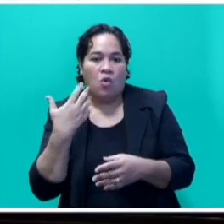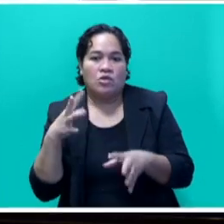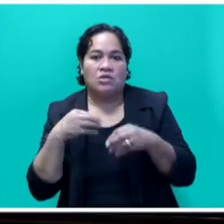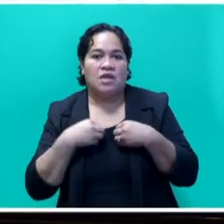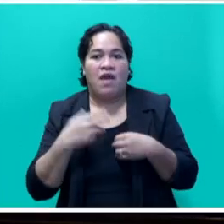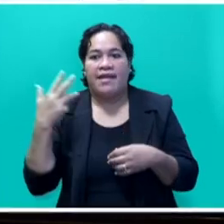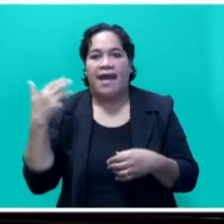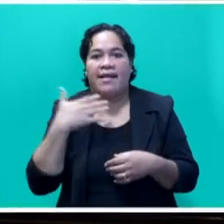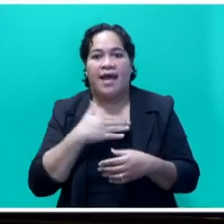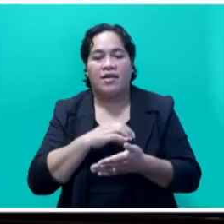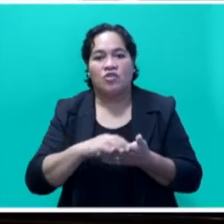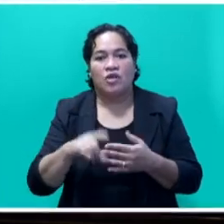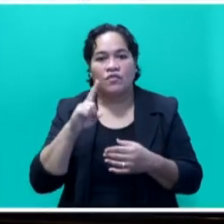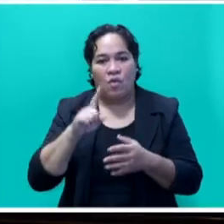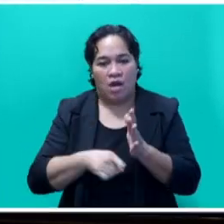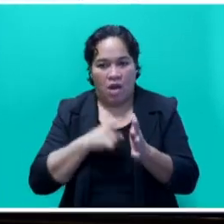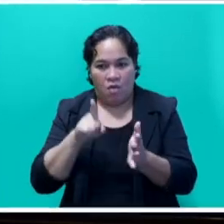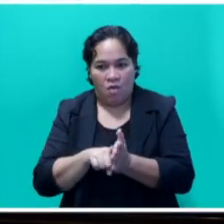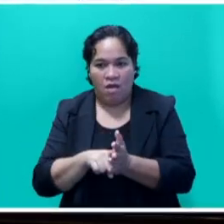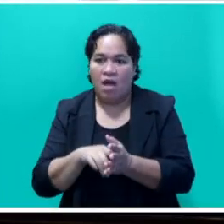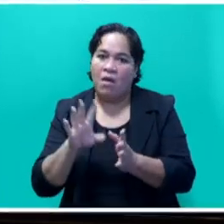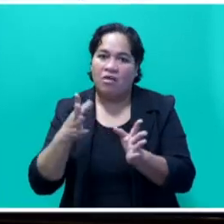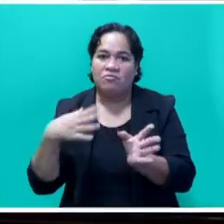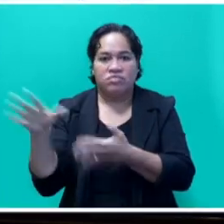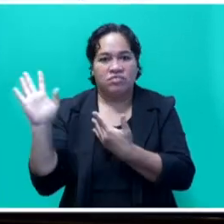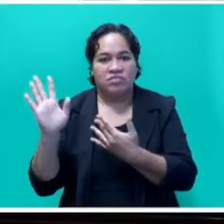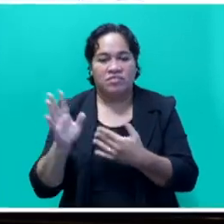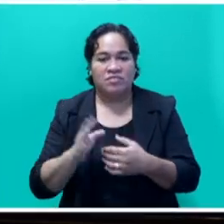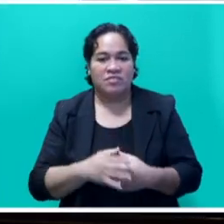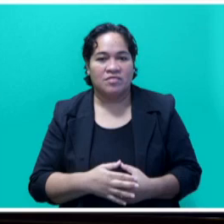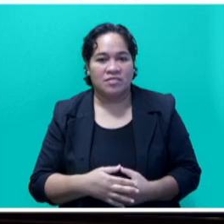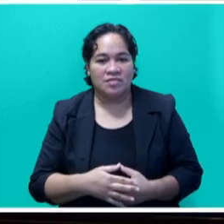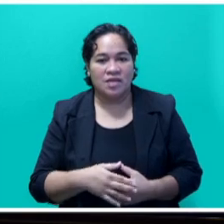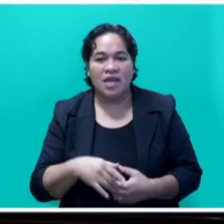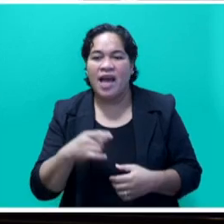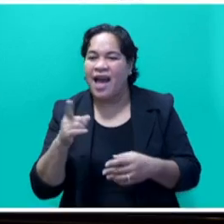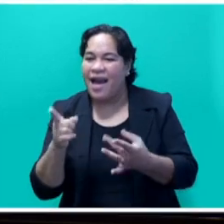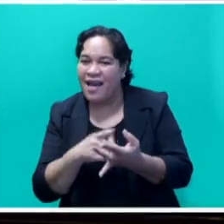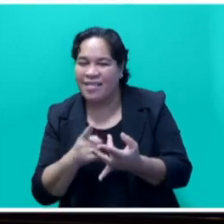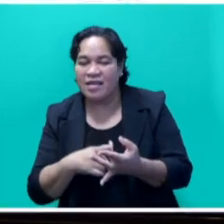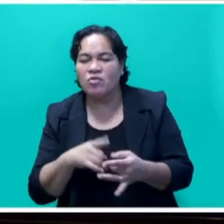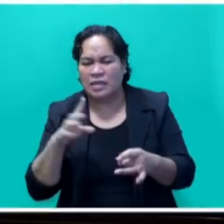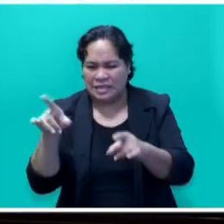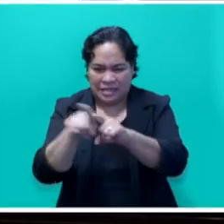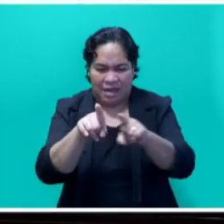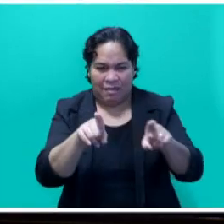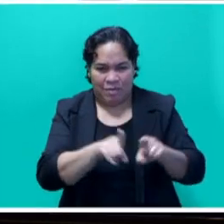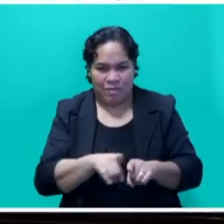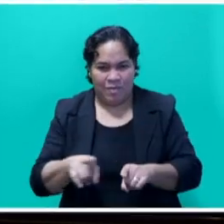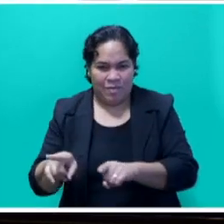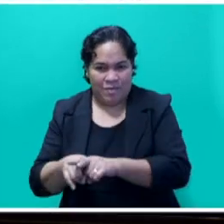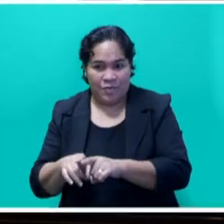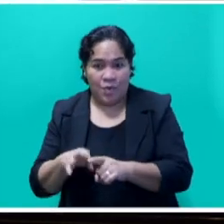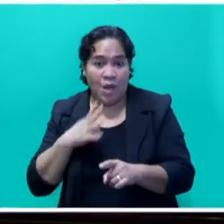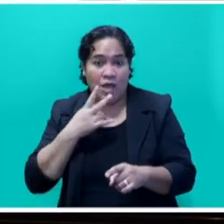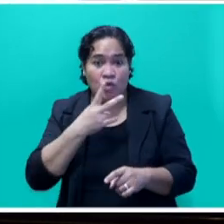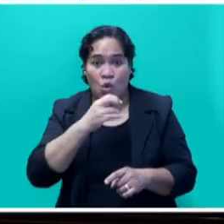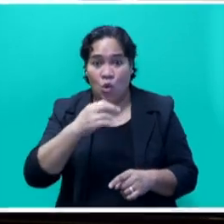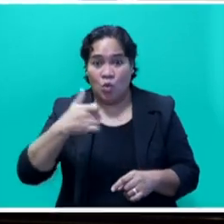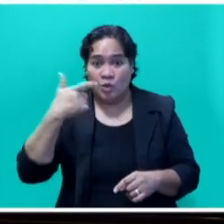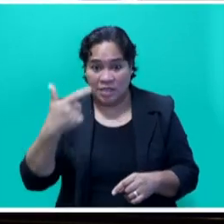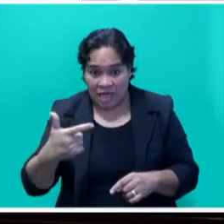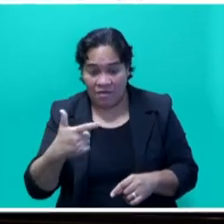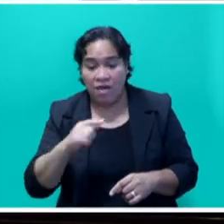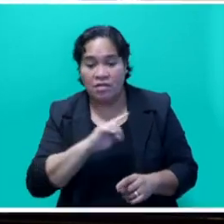Suddenly that monopoly of theirs was gone. Graham Leong, Howard's, same thing. After 2007, we appeared at Law